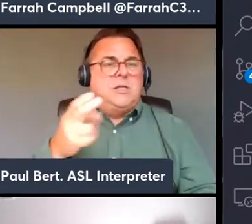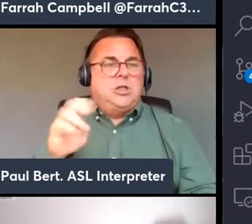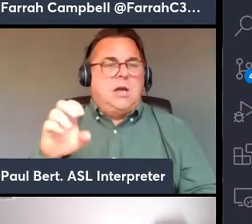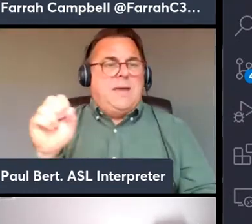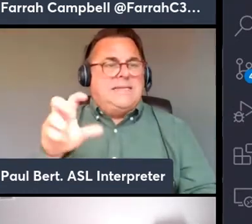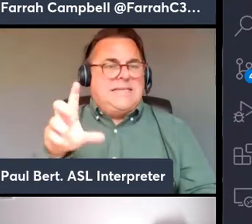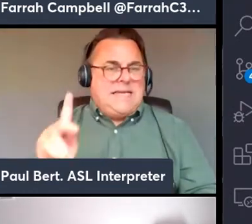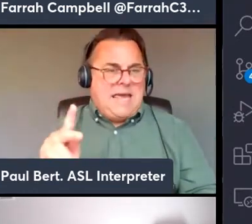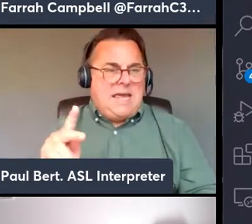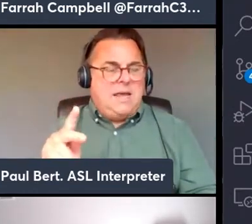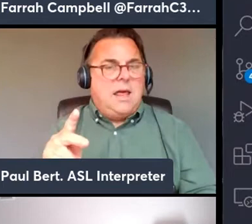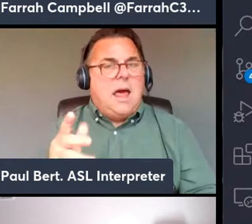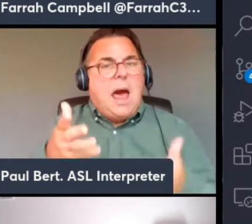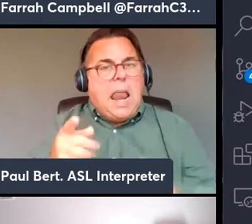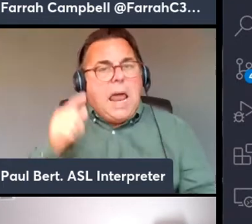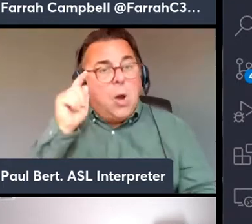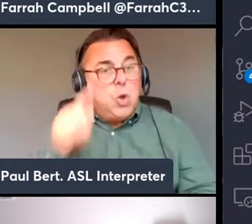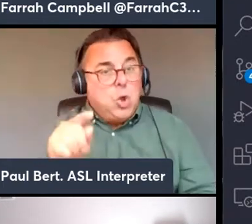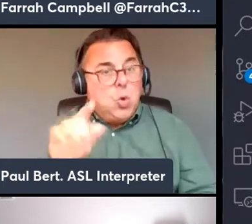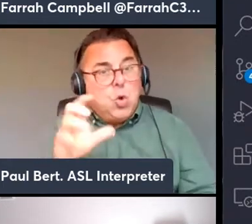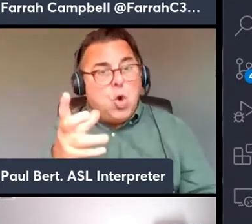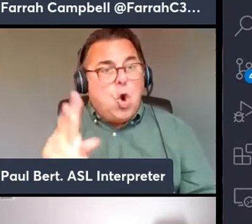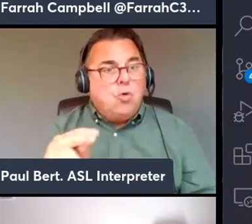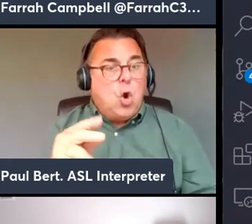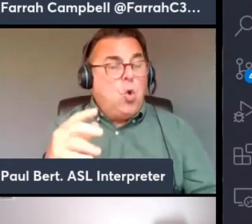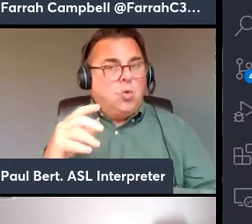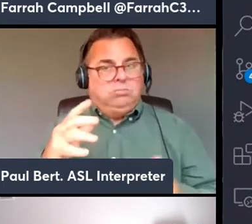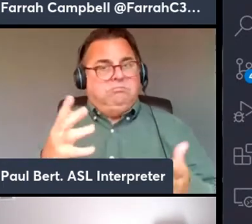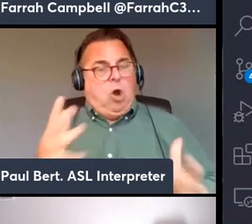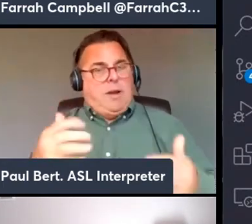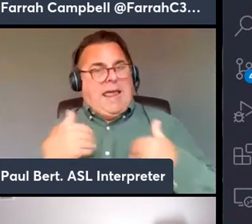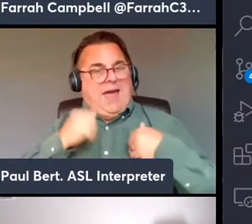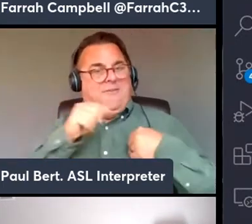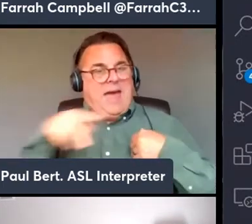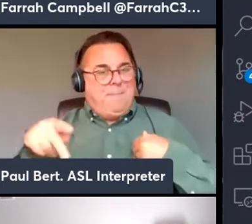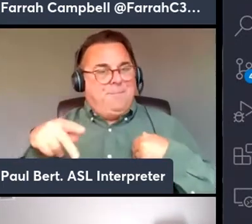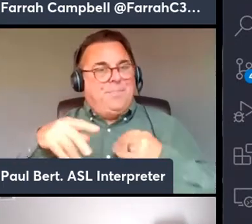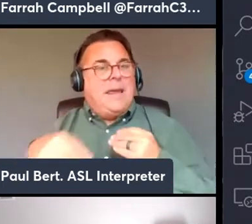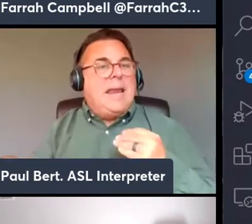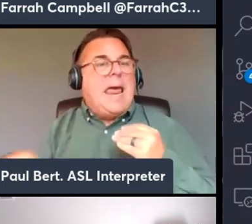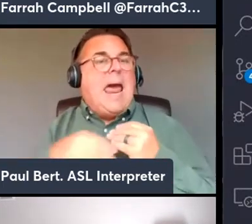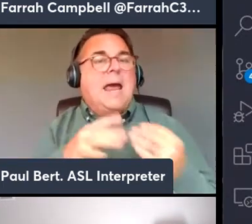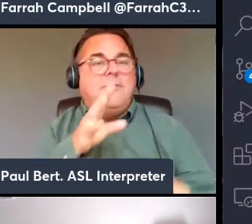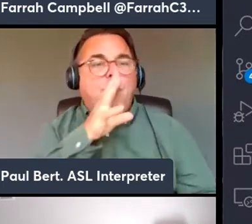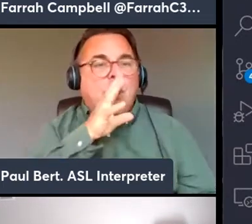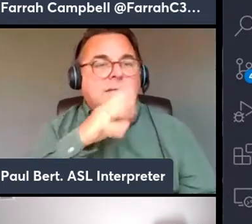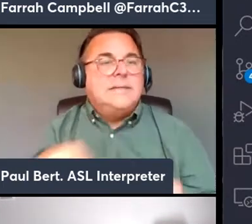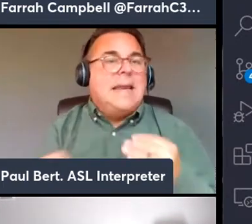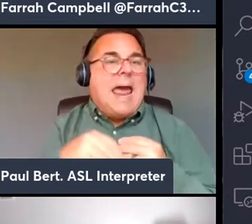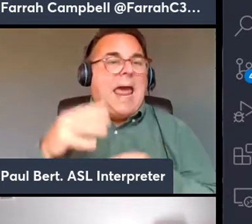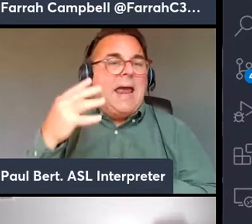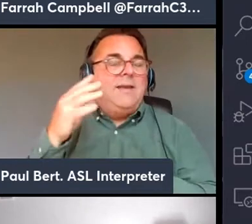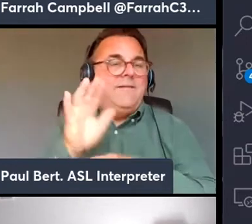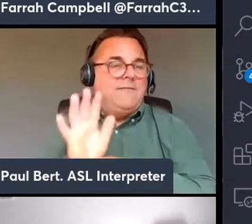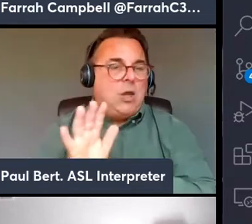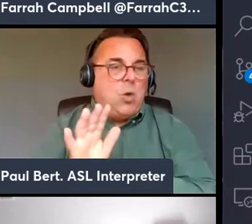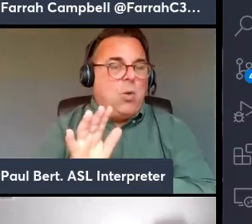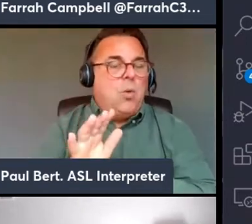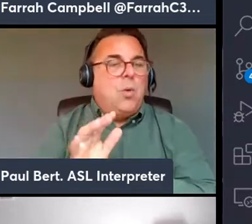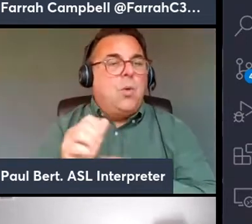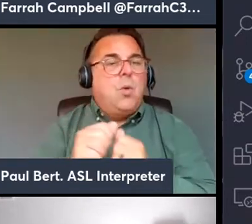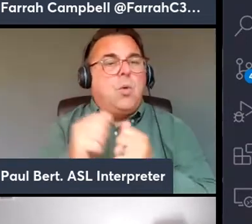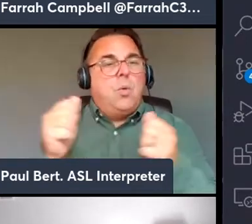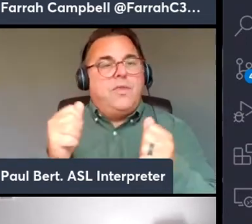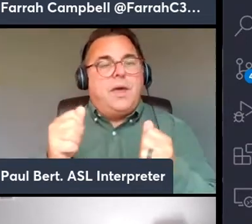to let you take your own existing application and add voice and video to it, you know, without all of